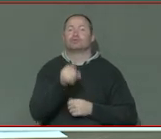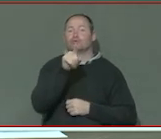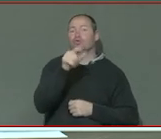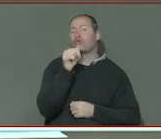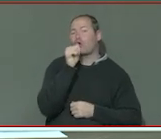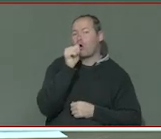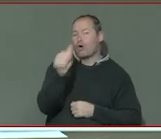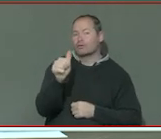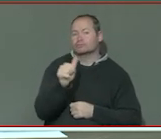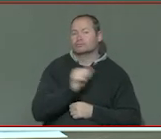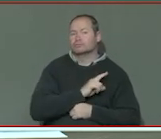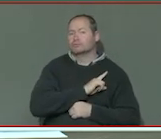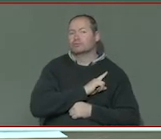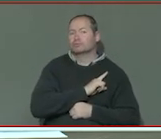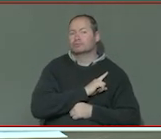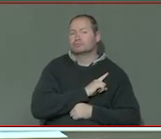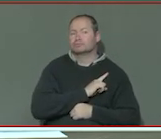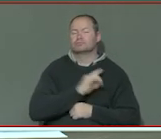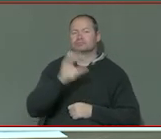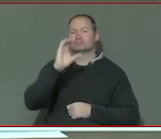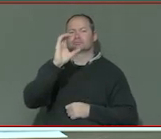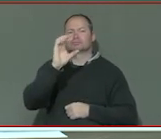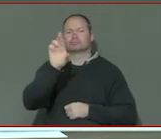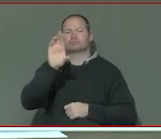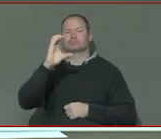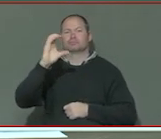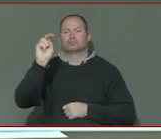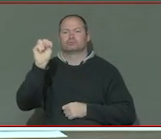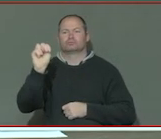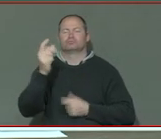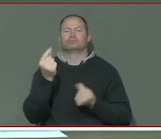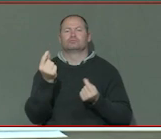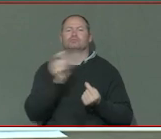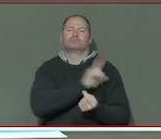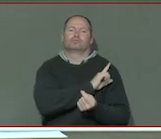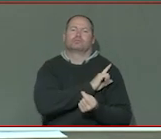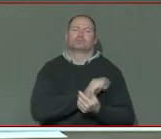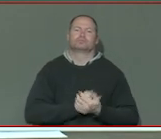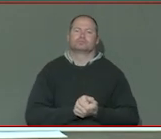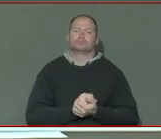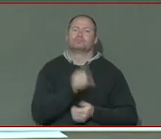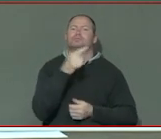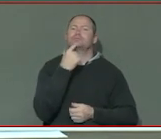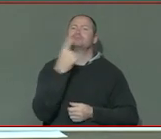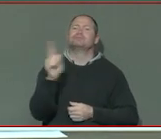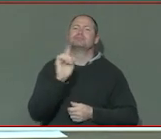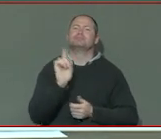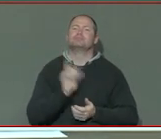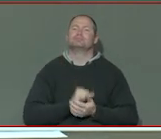Why do we do the creditors reconciliation? What did we just do?